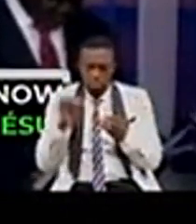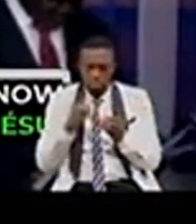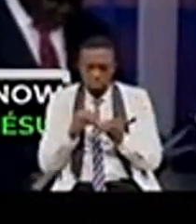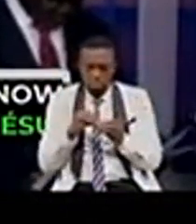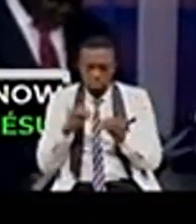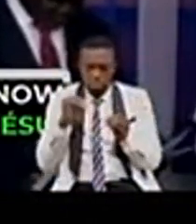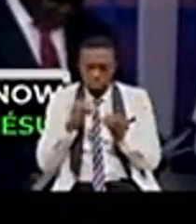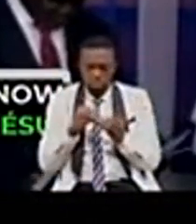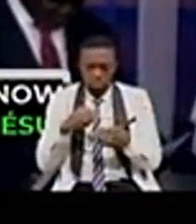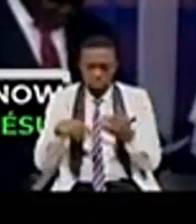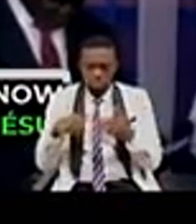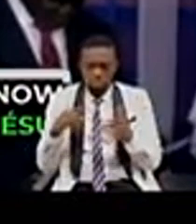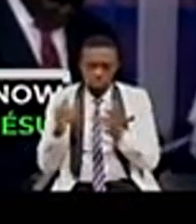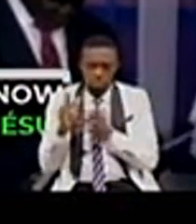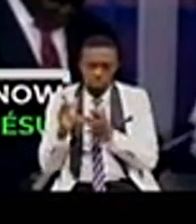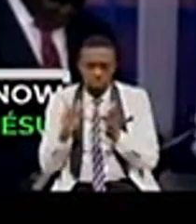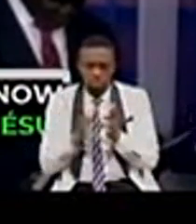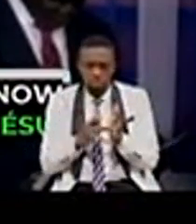More about Jesus,